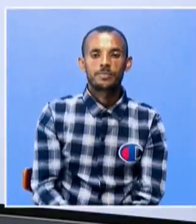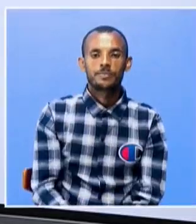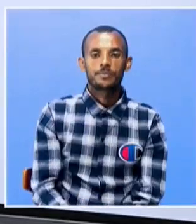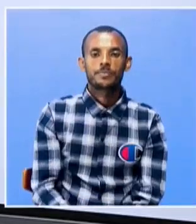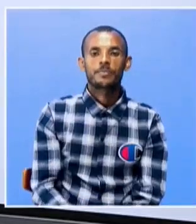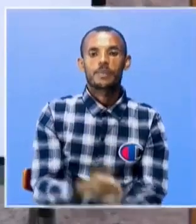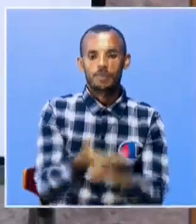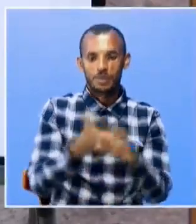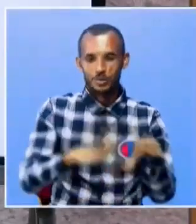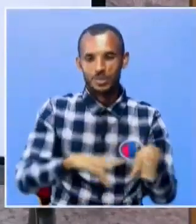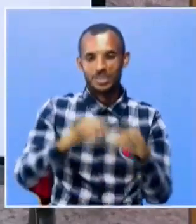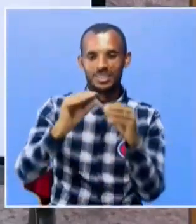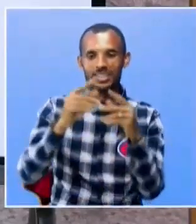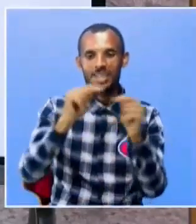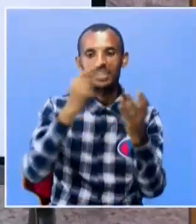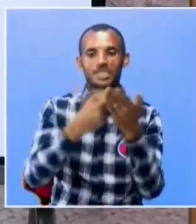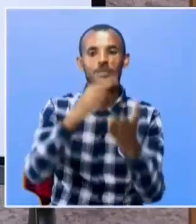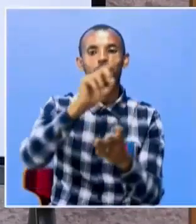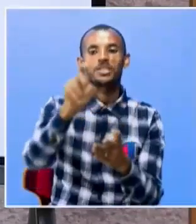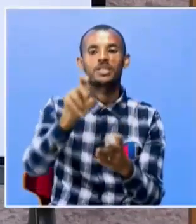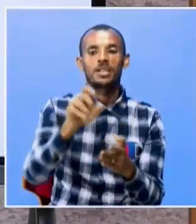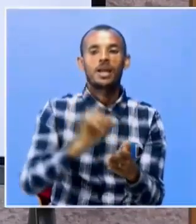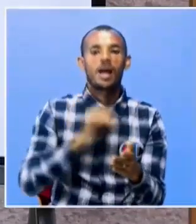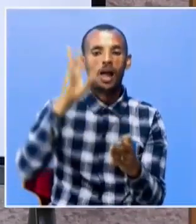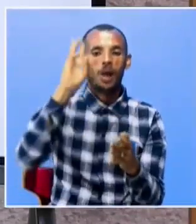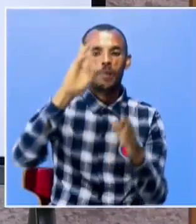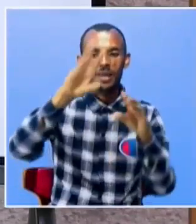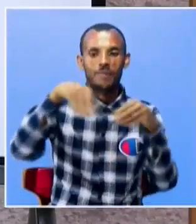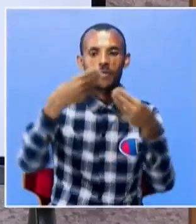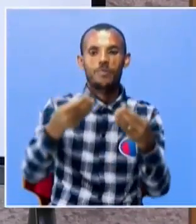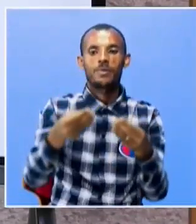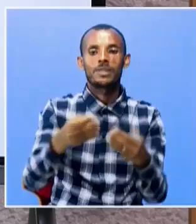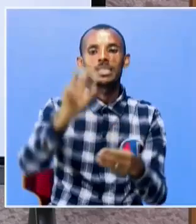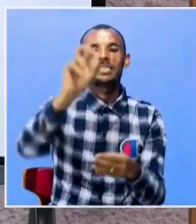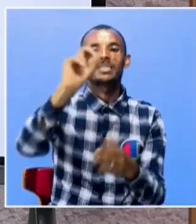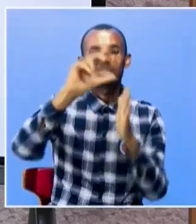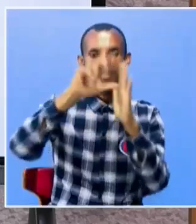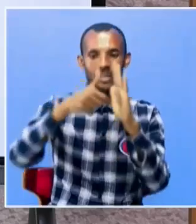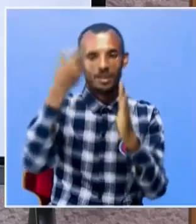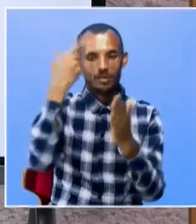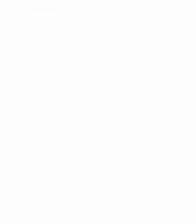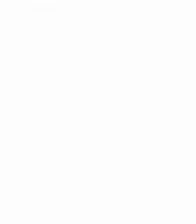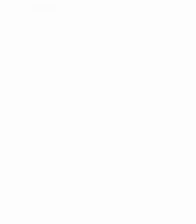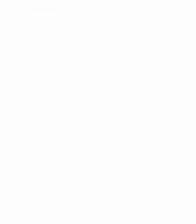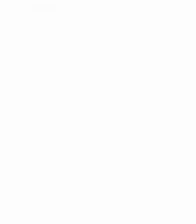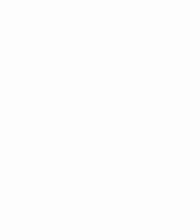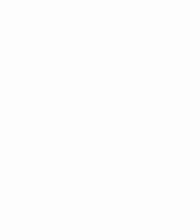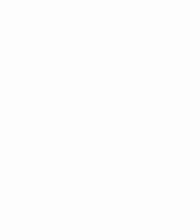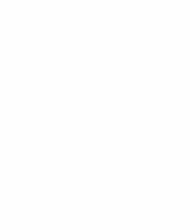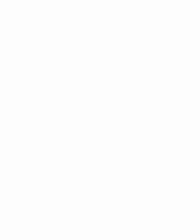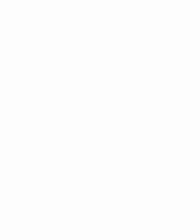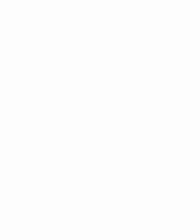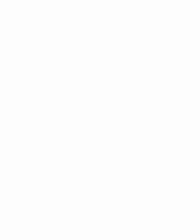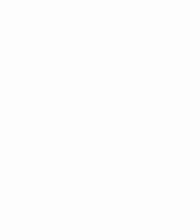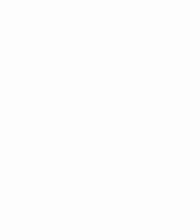Please, students, try this question. I'll give you 30 seconds for this.